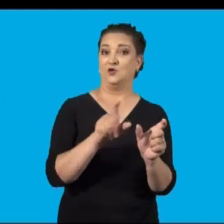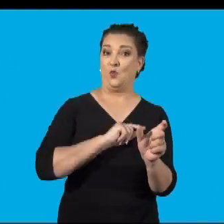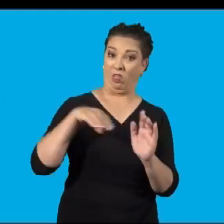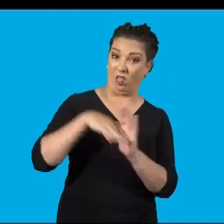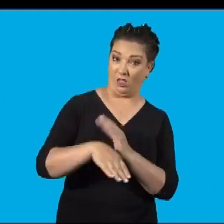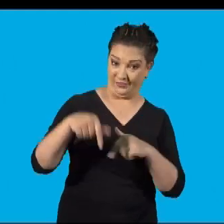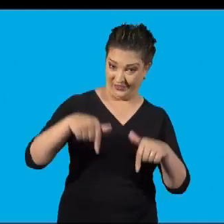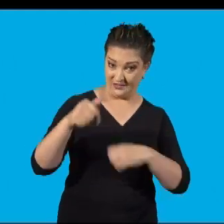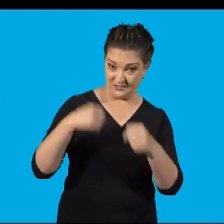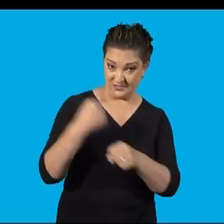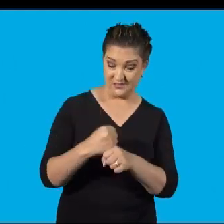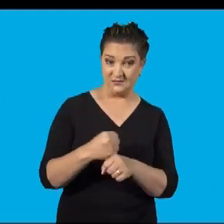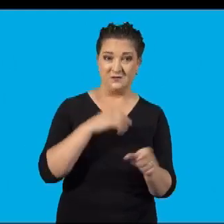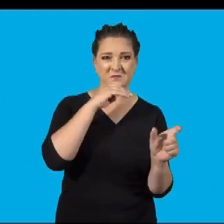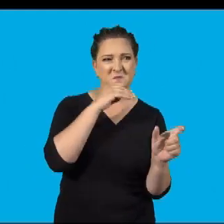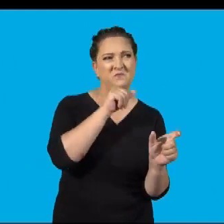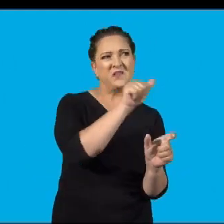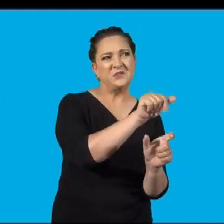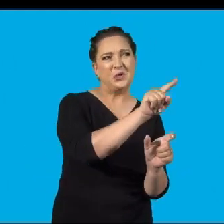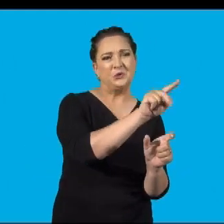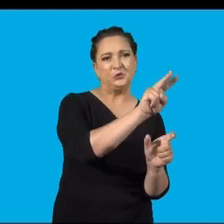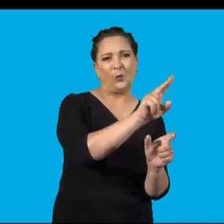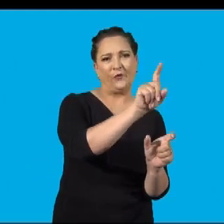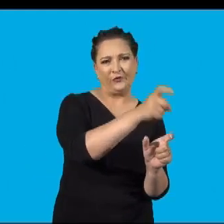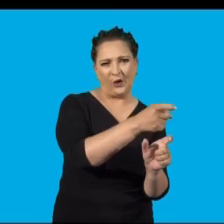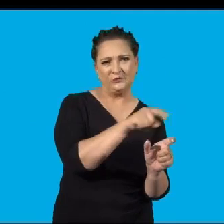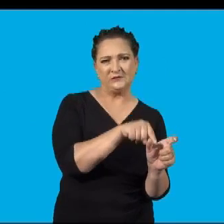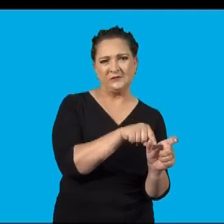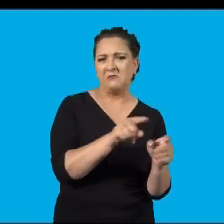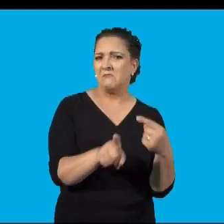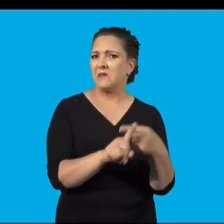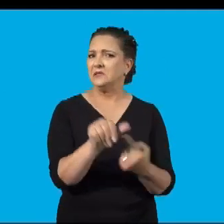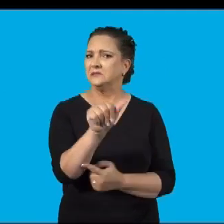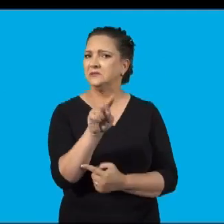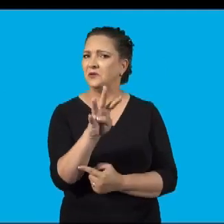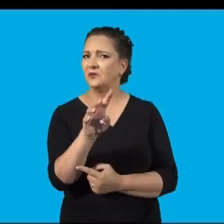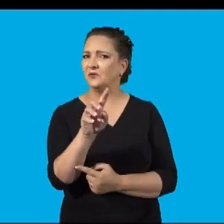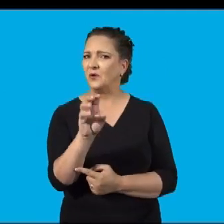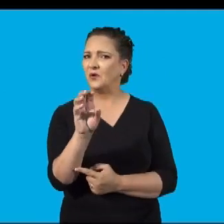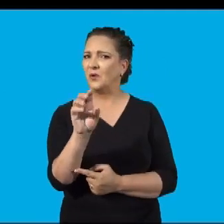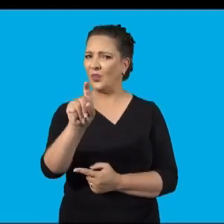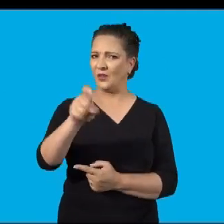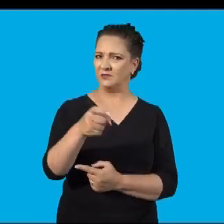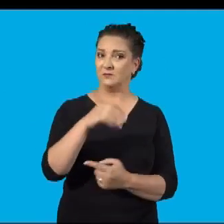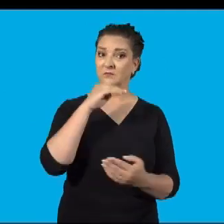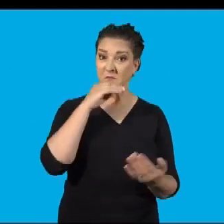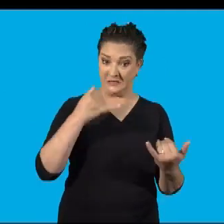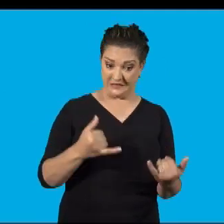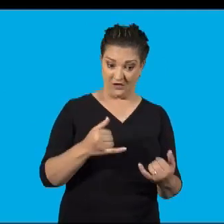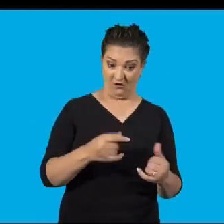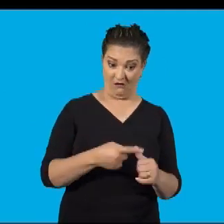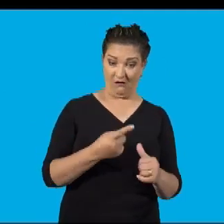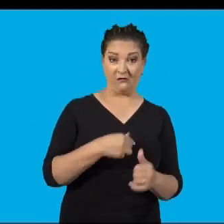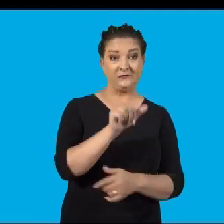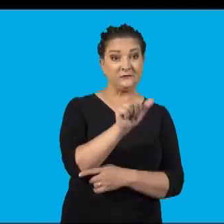64,000. That would mean if I say 612 plus 64, that is going to give me